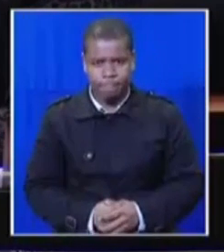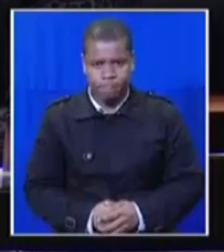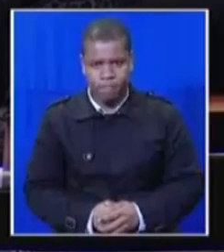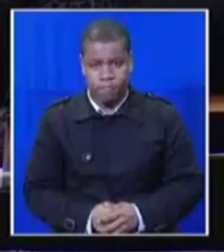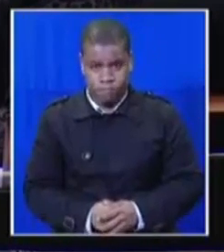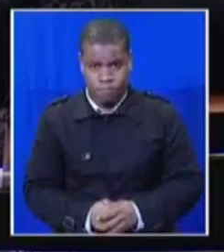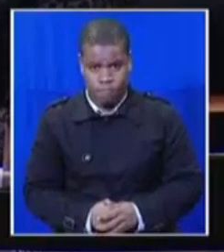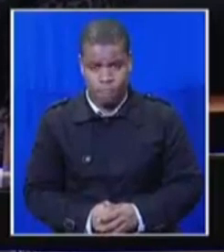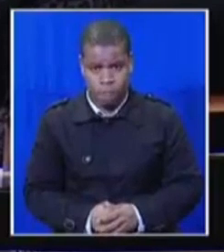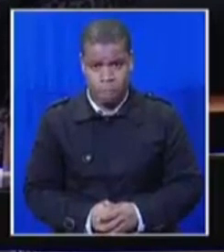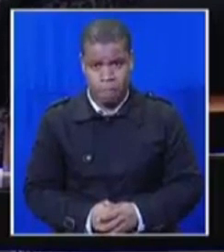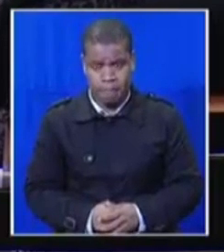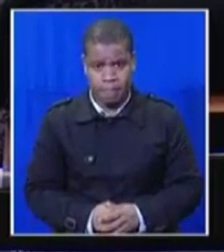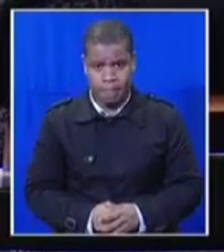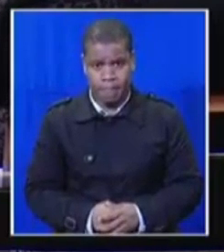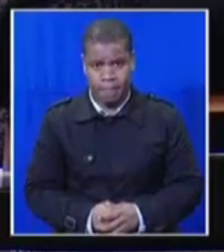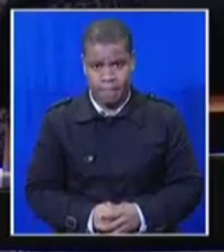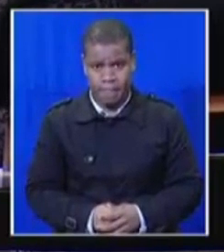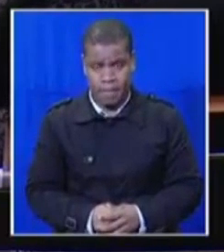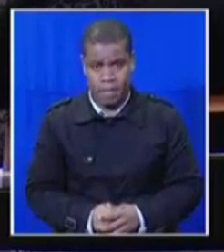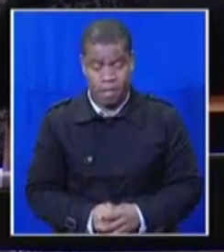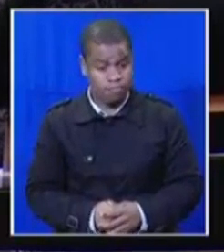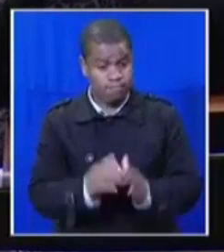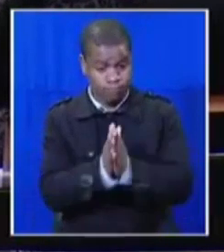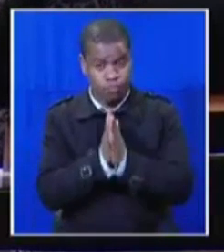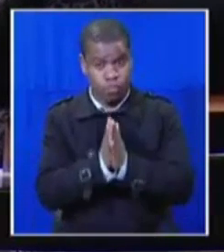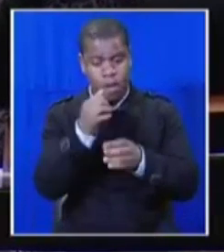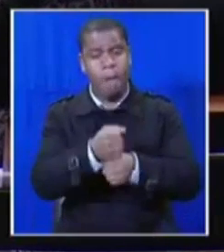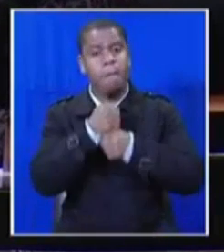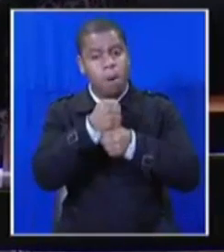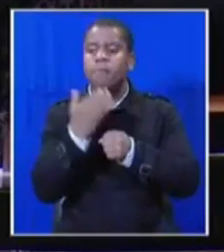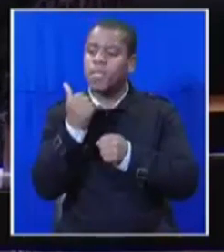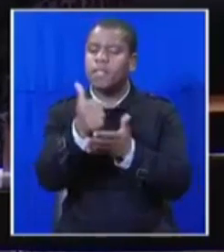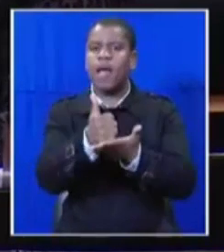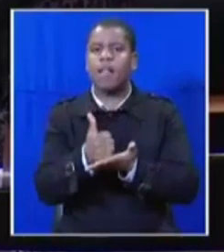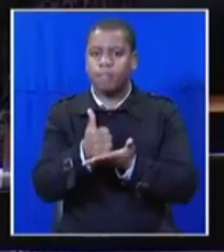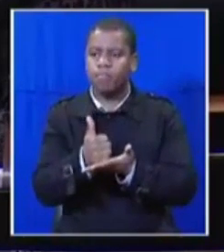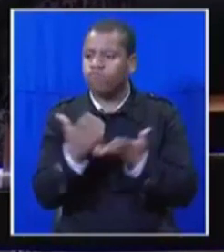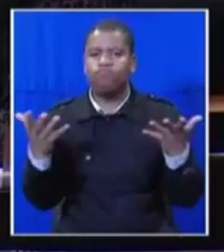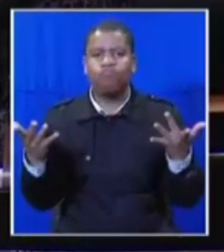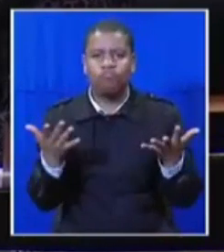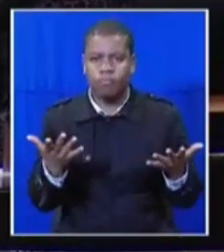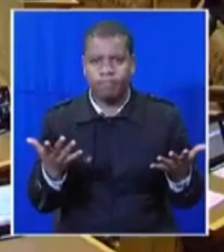Can I get that Sergeant of Arms to assist us?